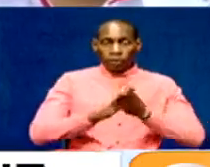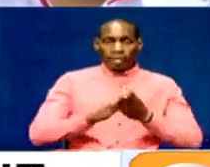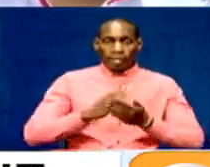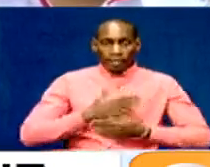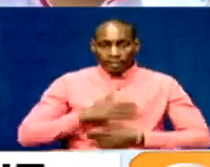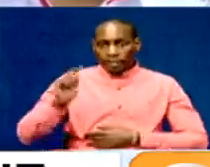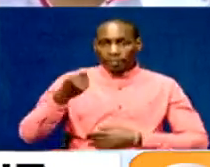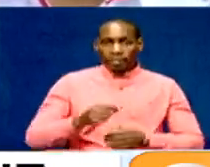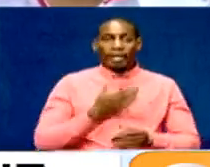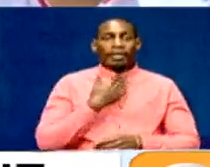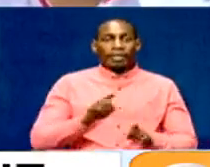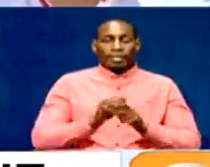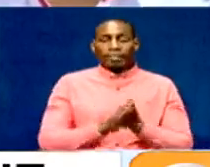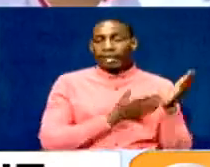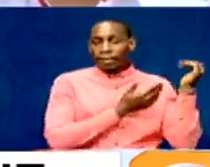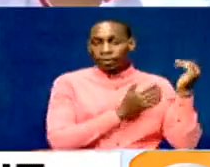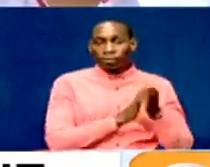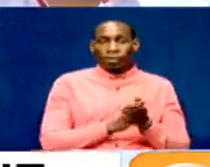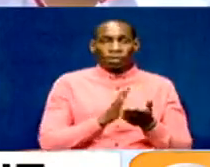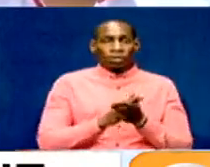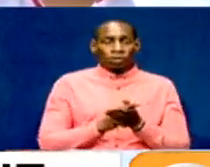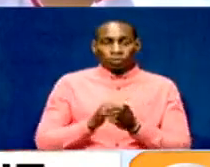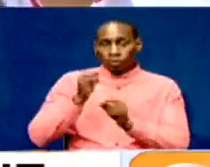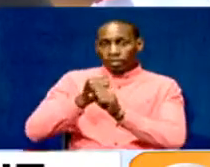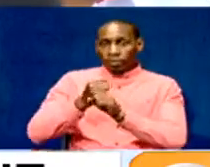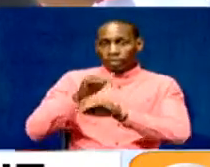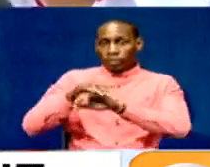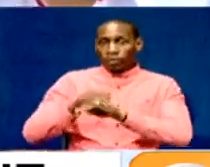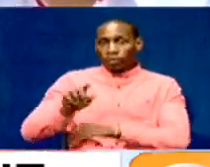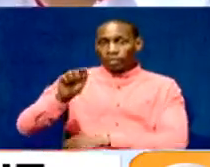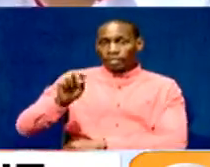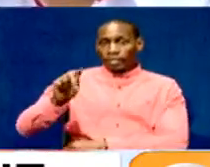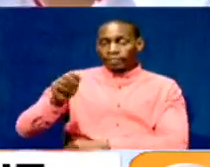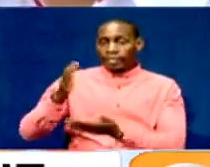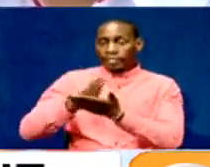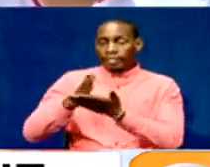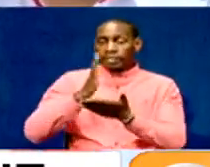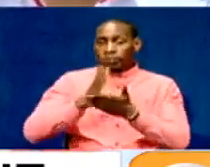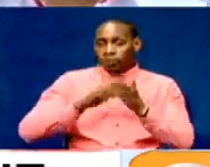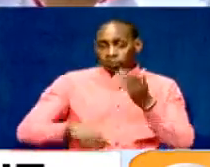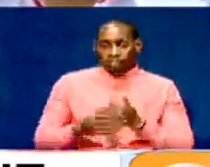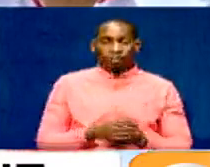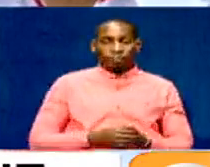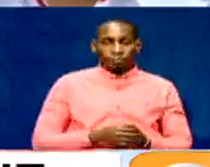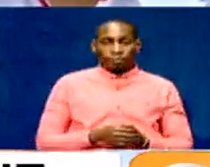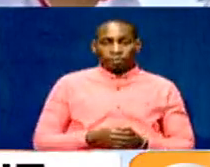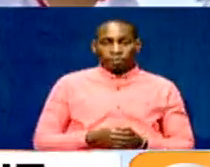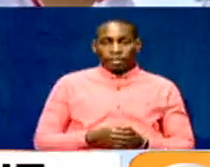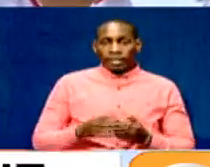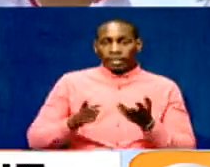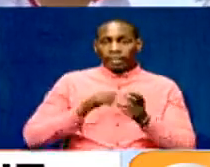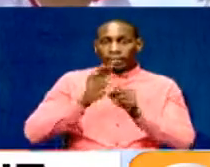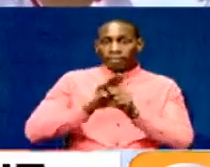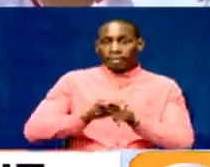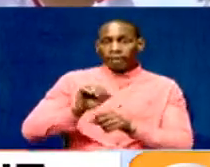wants and prays for, because the jobs are in the TVET sector. And therefore, the fact that accessible numbers starting